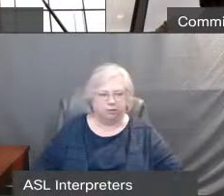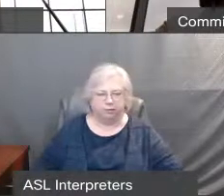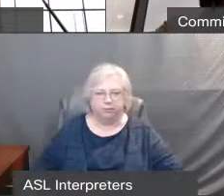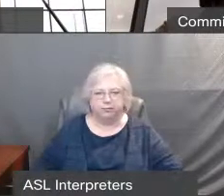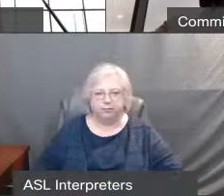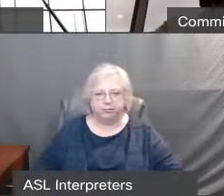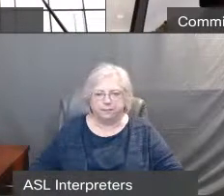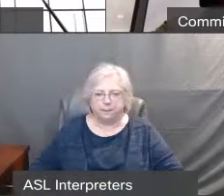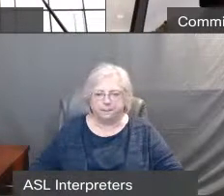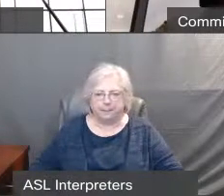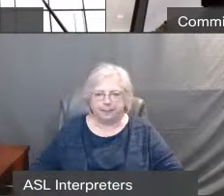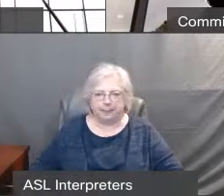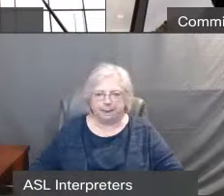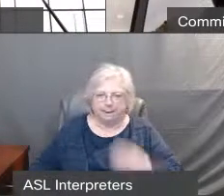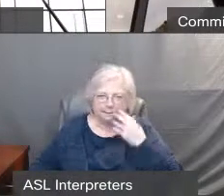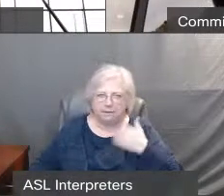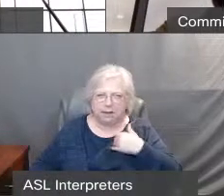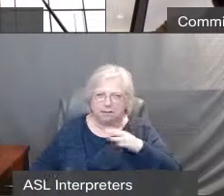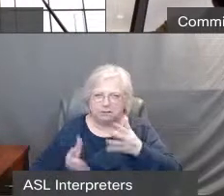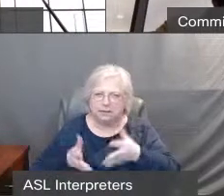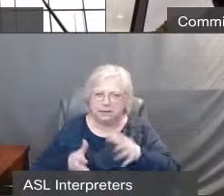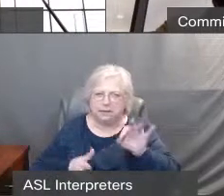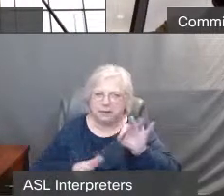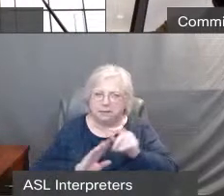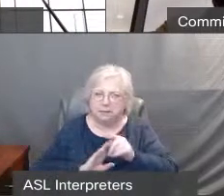And I'll remind you, I think we're at about 9 minutes at this point.